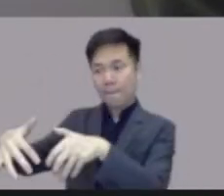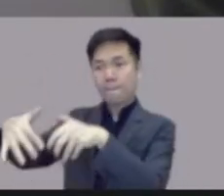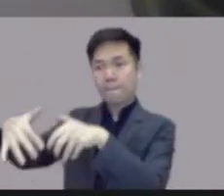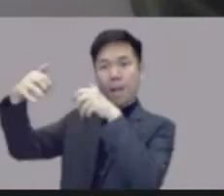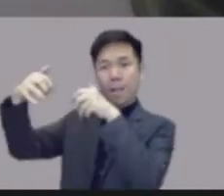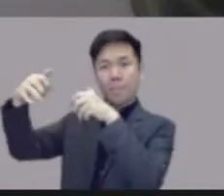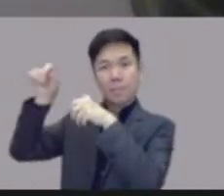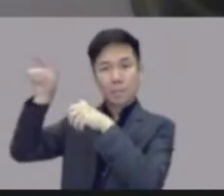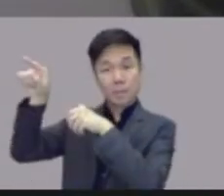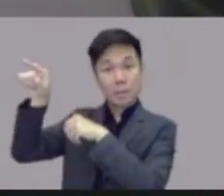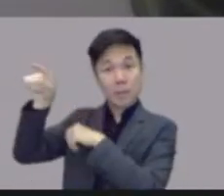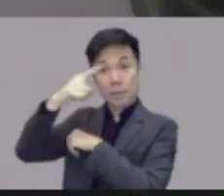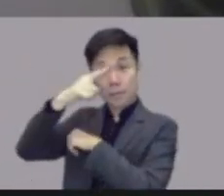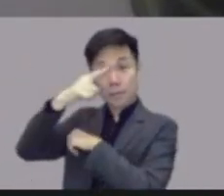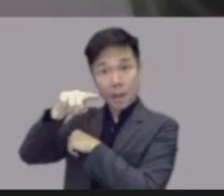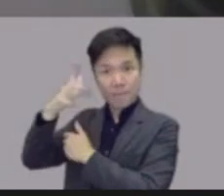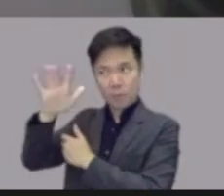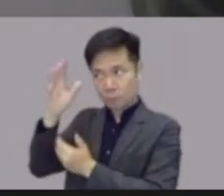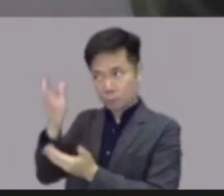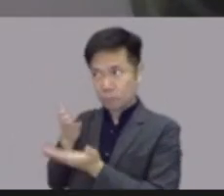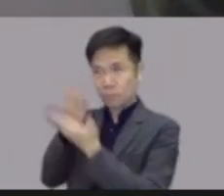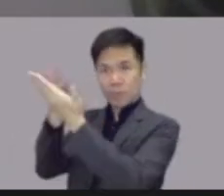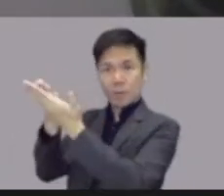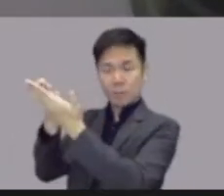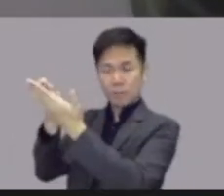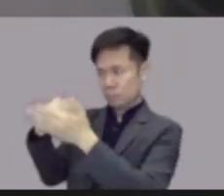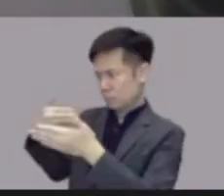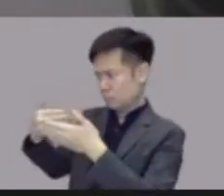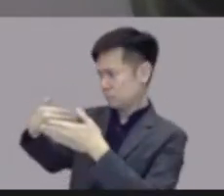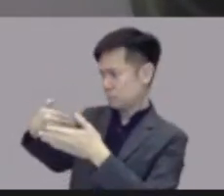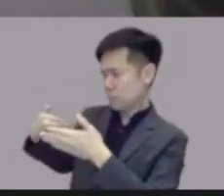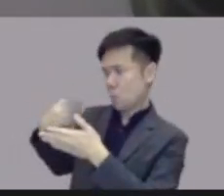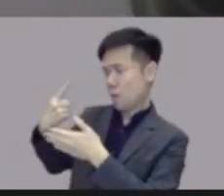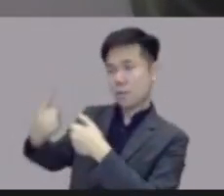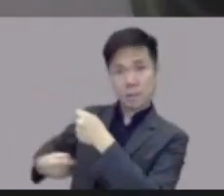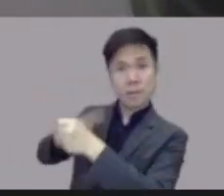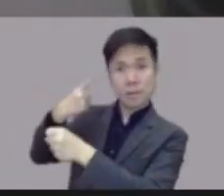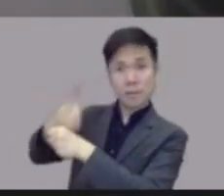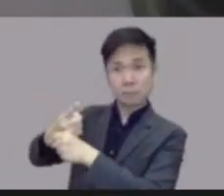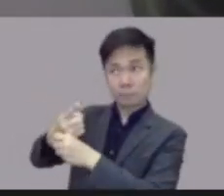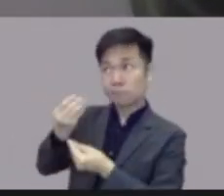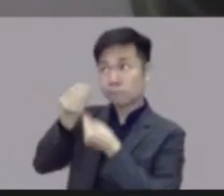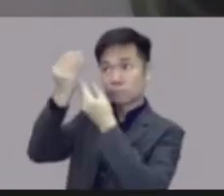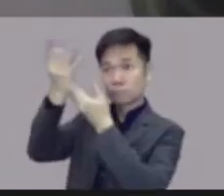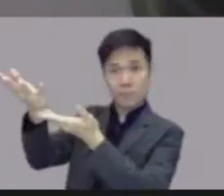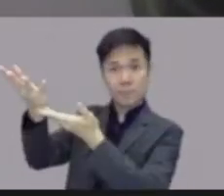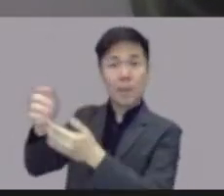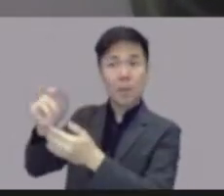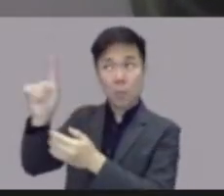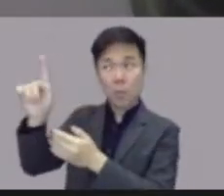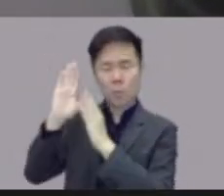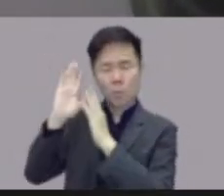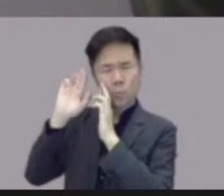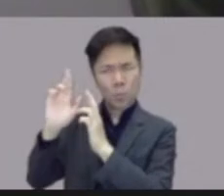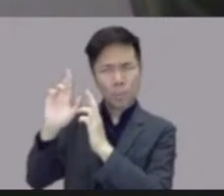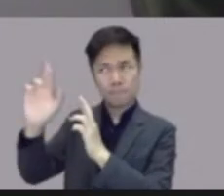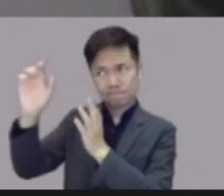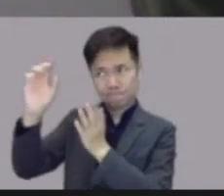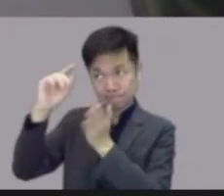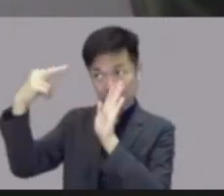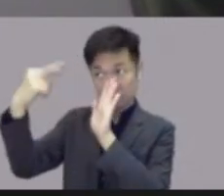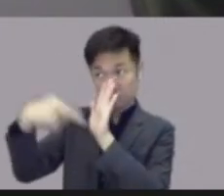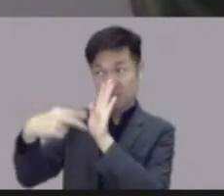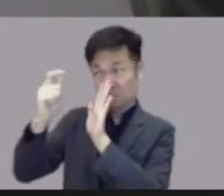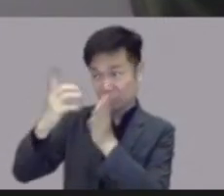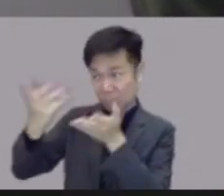for almost a year now we hope that it would finally be deliberated for consideration as